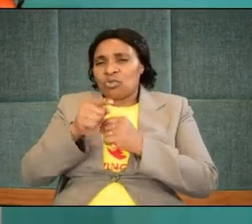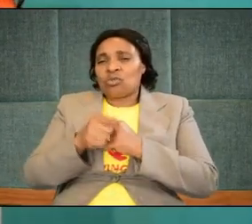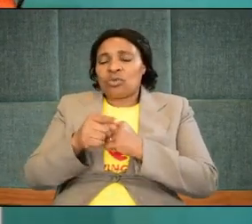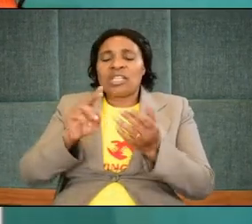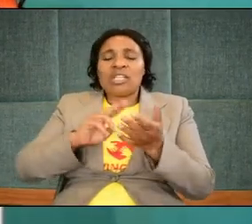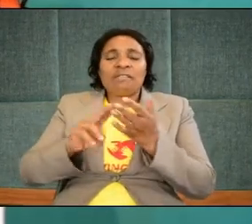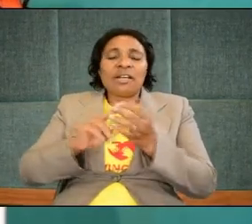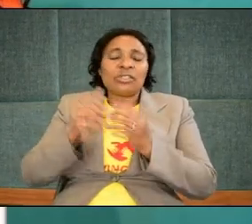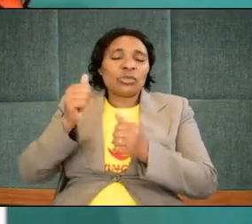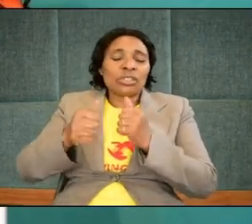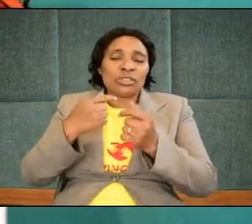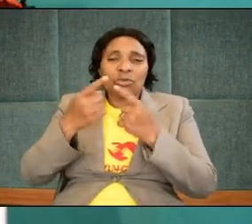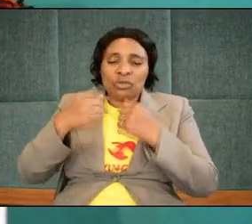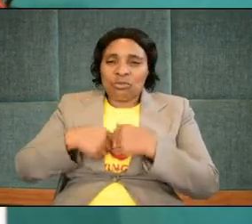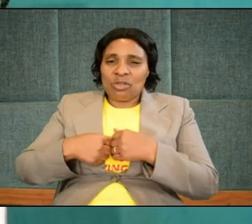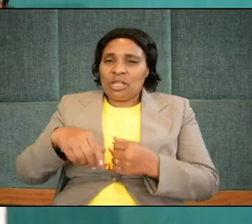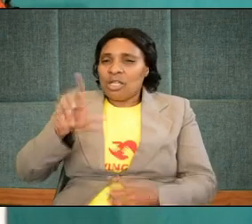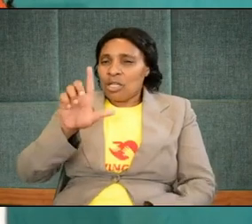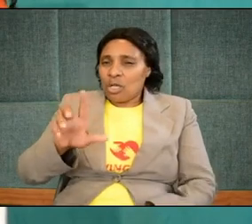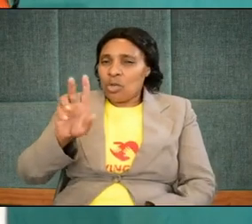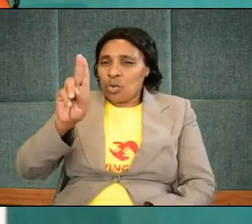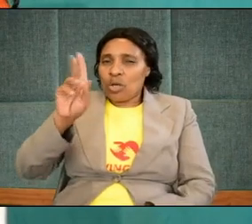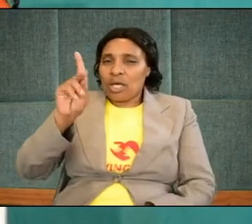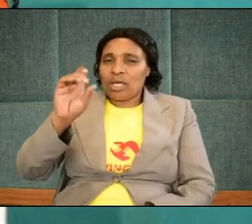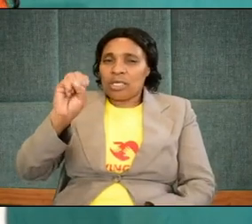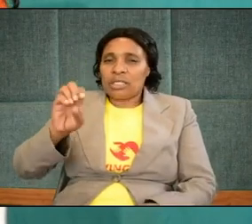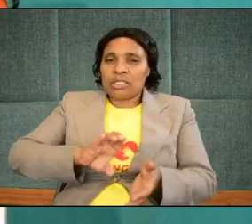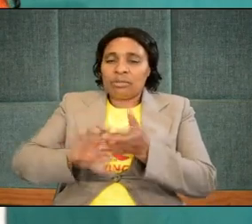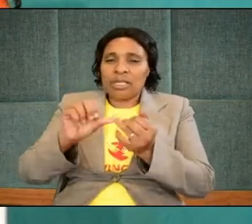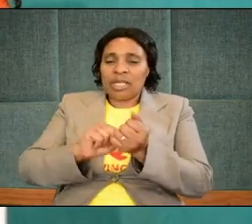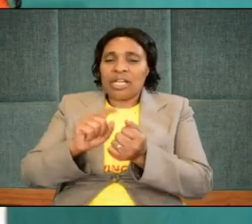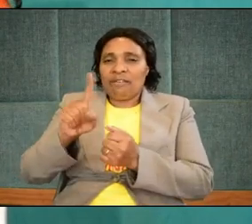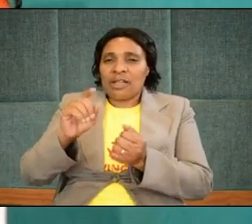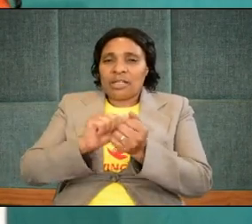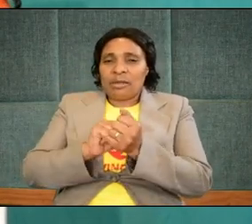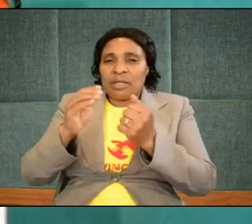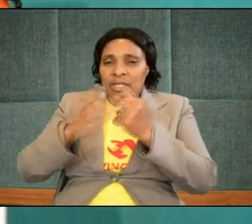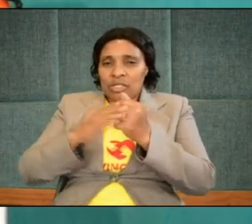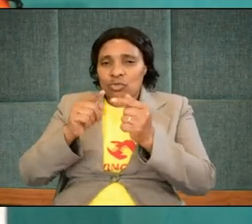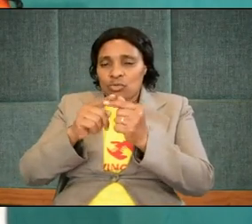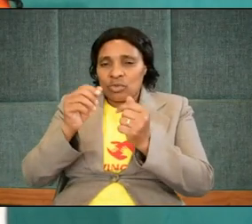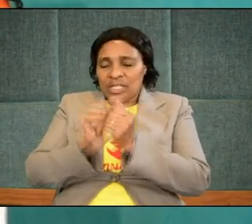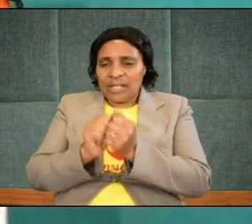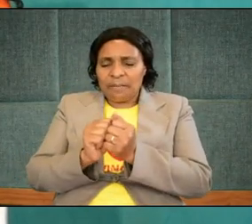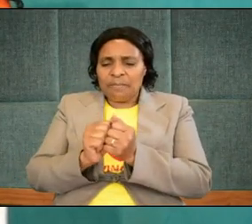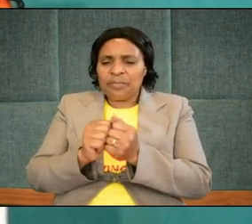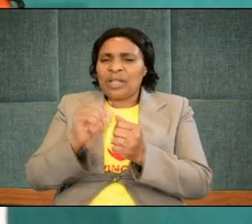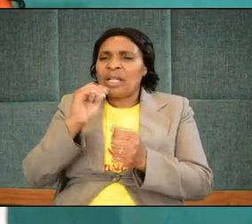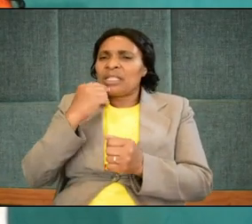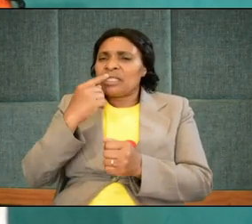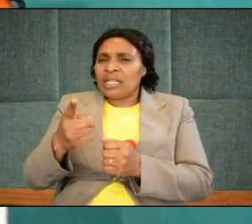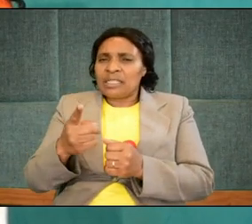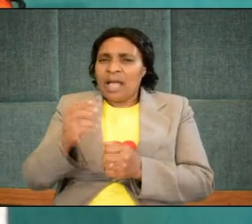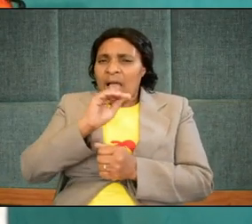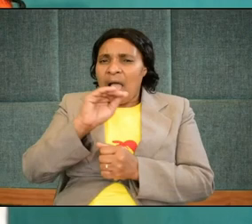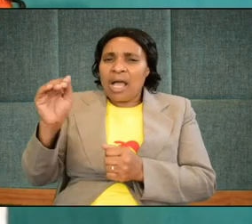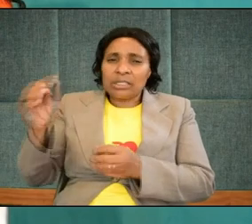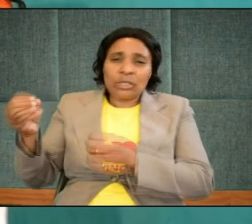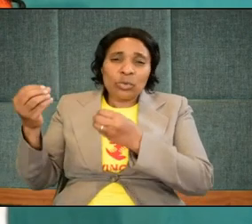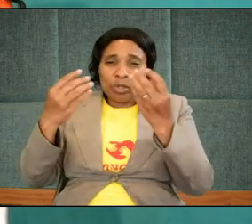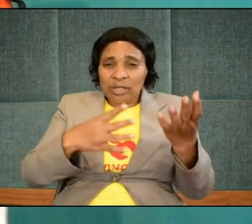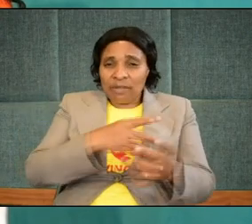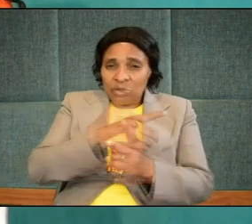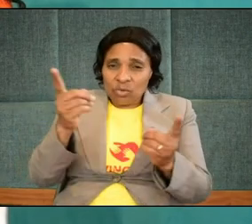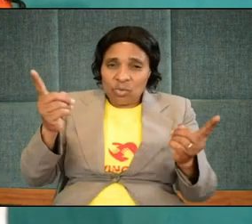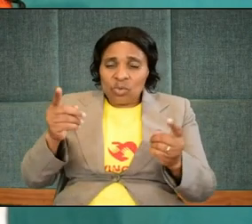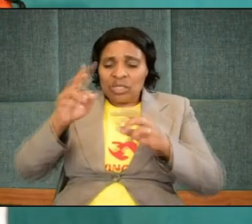that spoke to me is Luke 11, 19 through 10. So I say to you, ask and it will be given to you. Seek